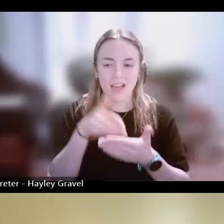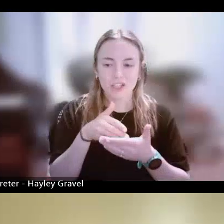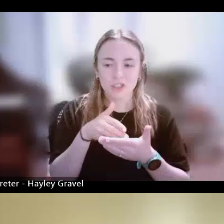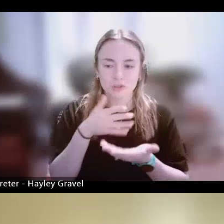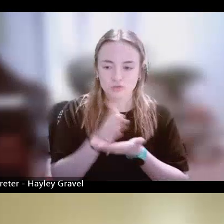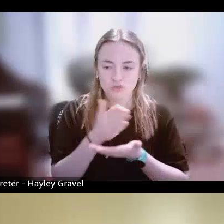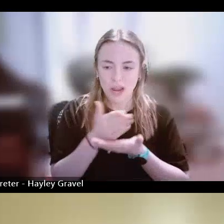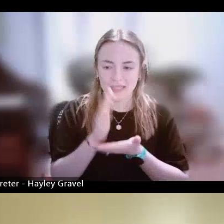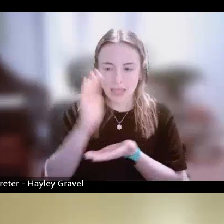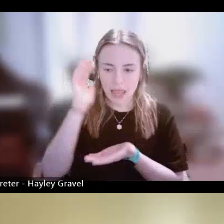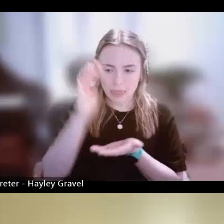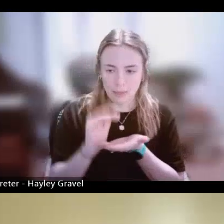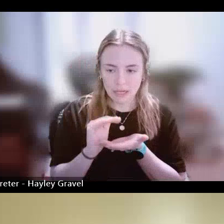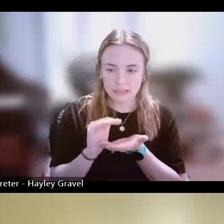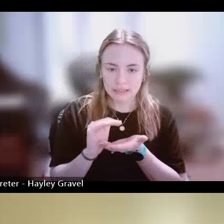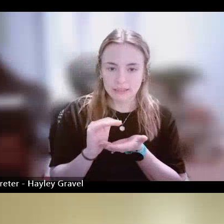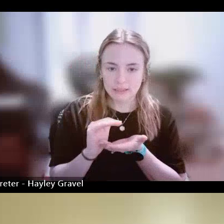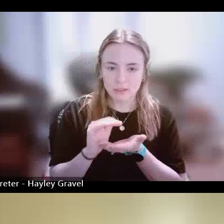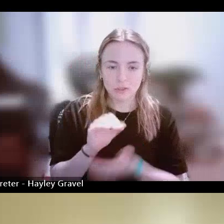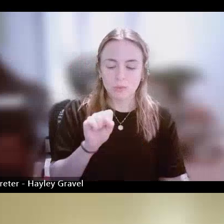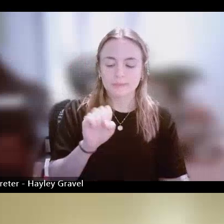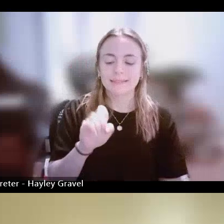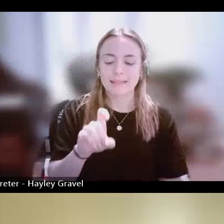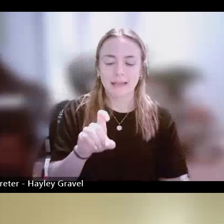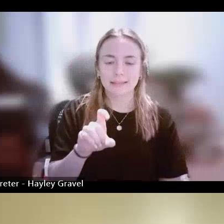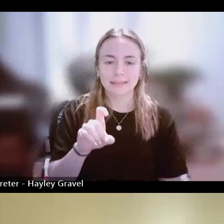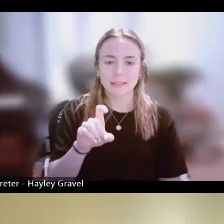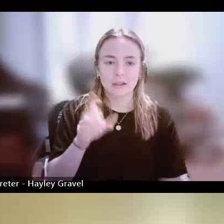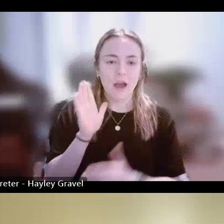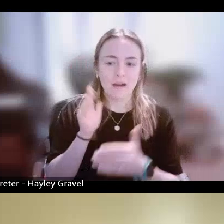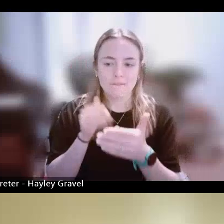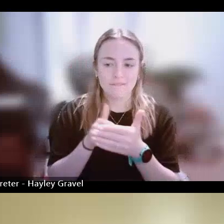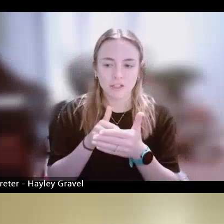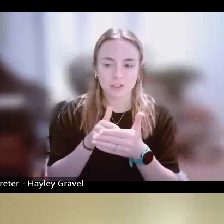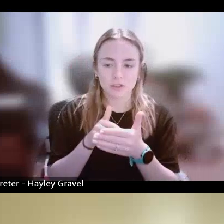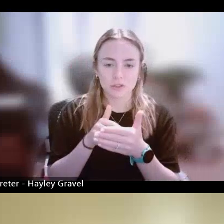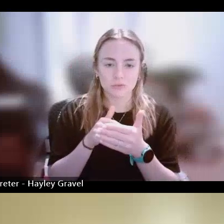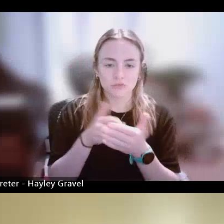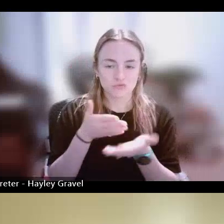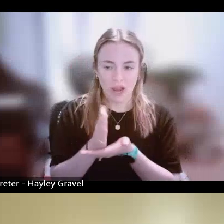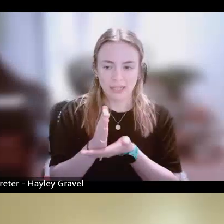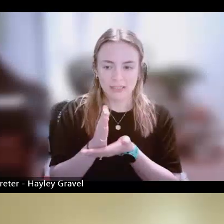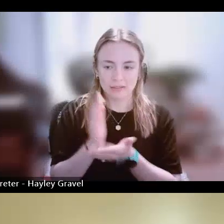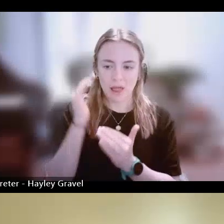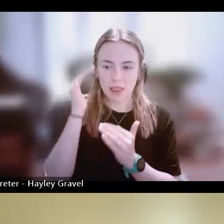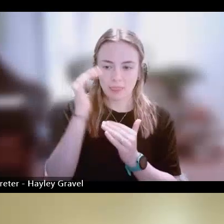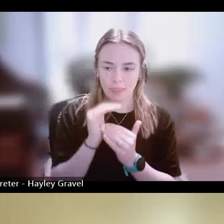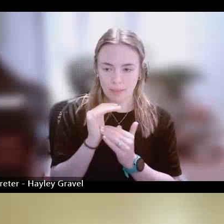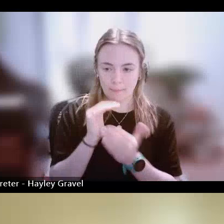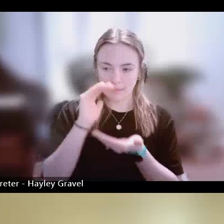rights. But my problem is when you